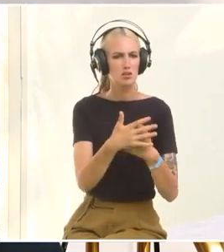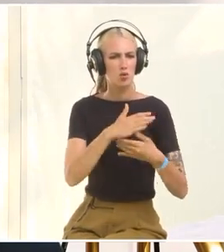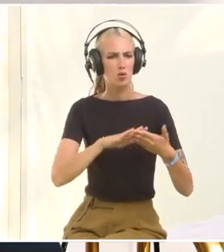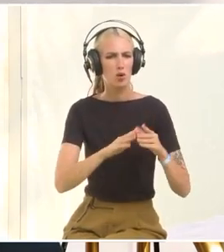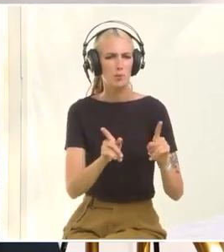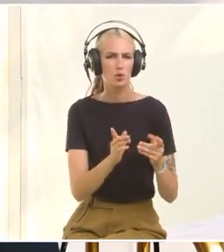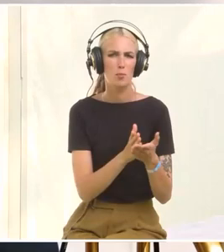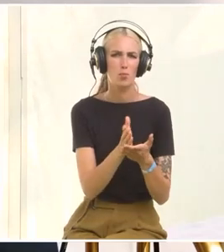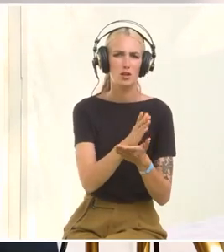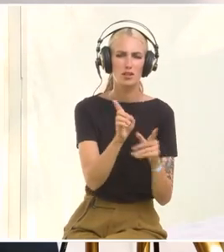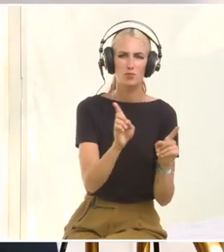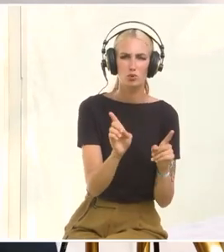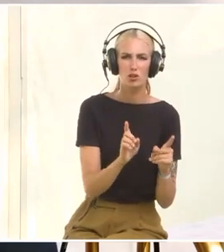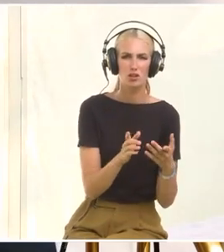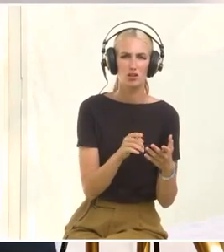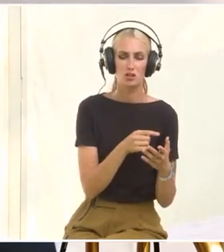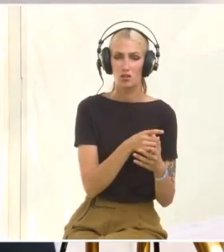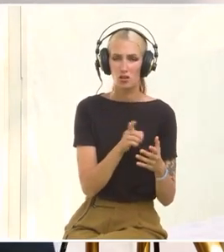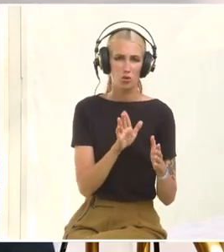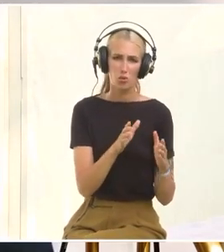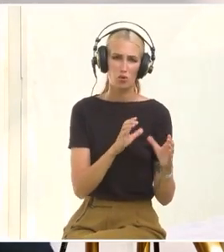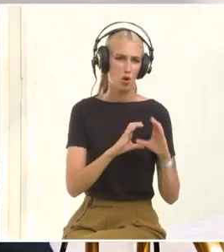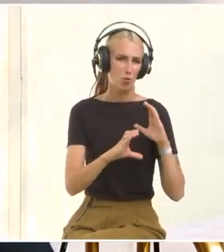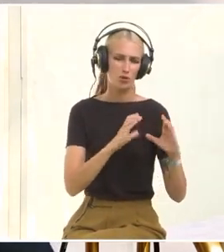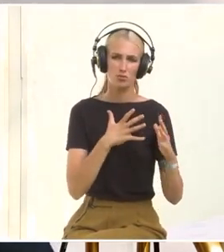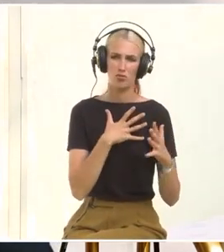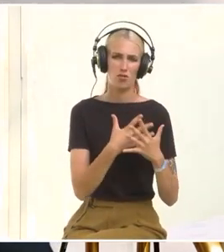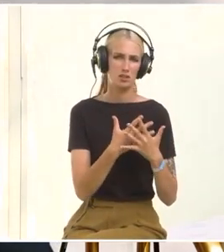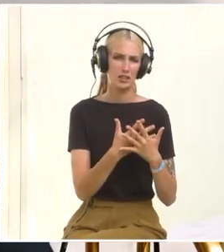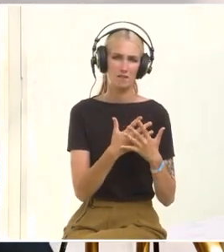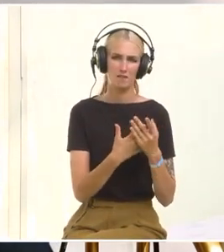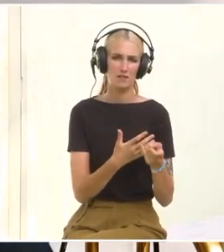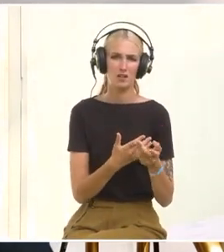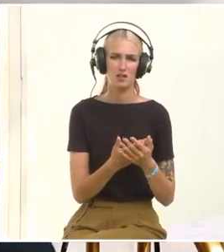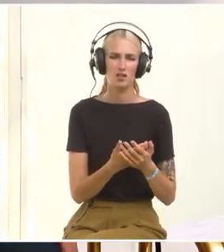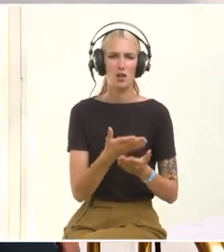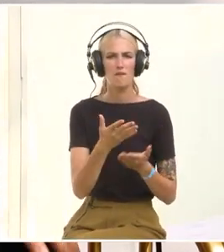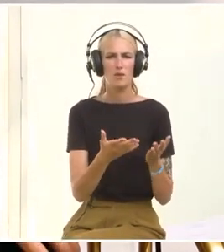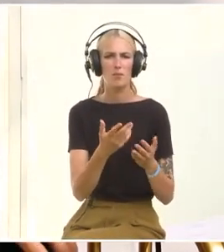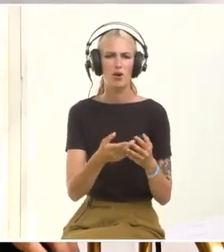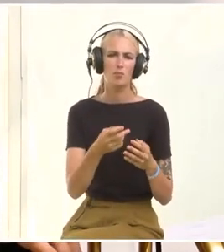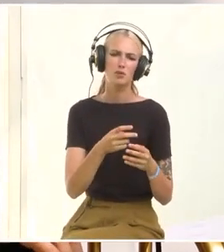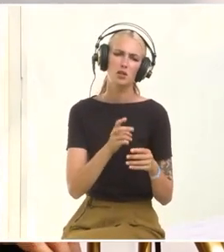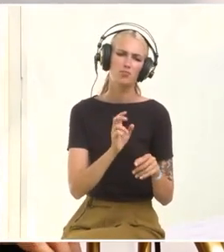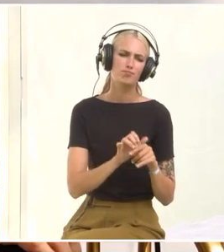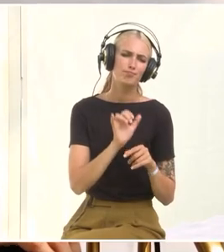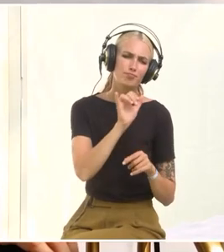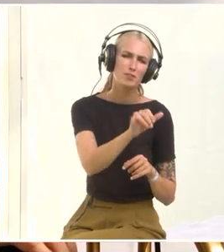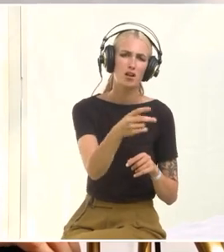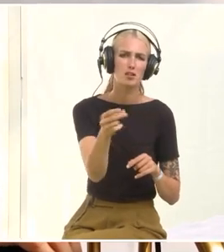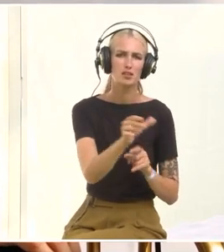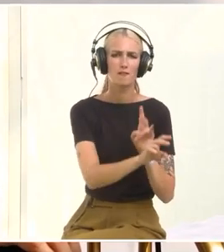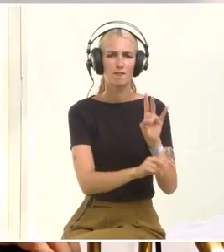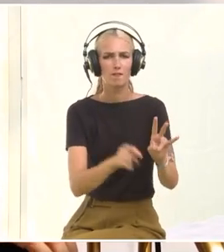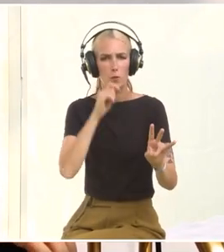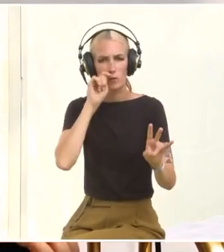politics and so on. And they have continued very active communication. So they went maybe physically to visit the place for a few weeks and then get back. So I think that